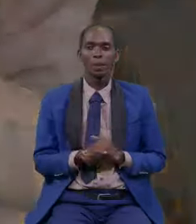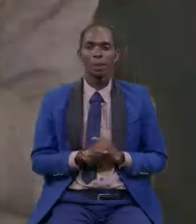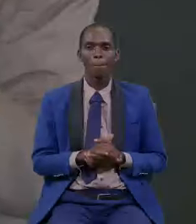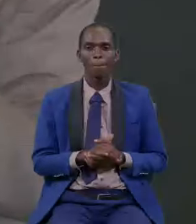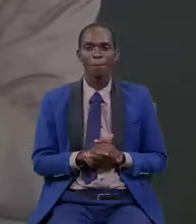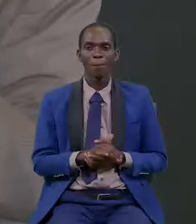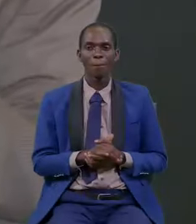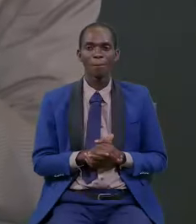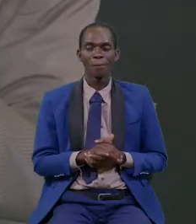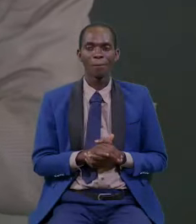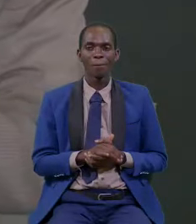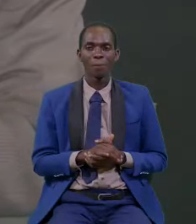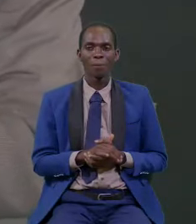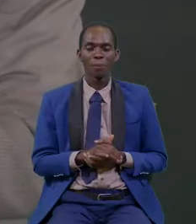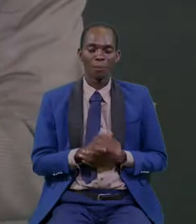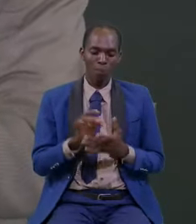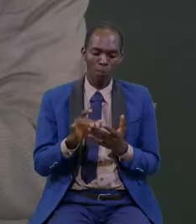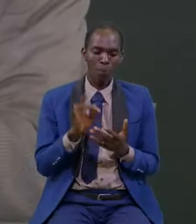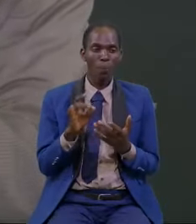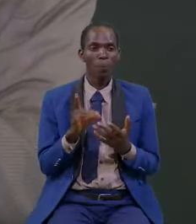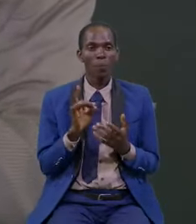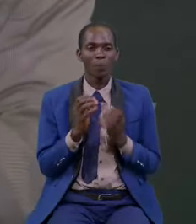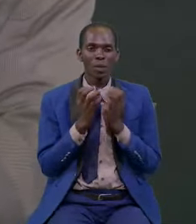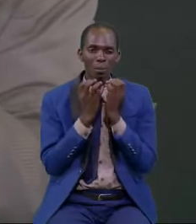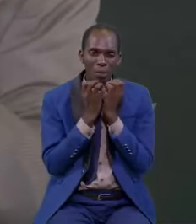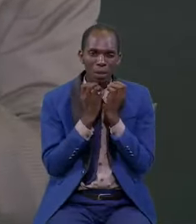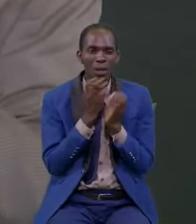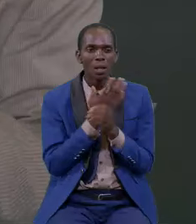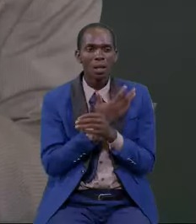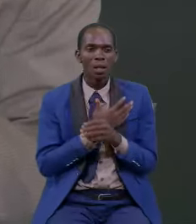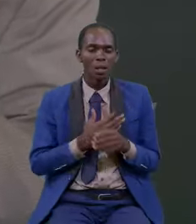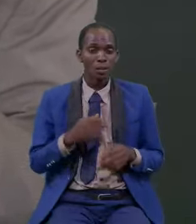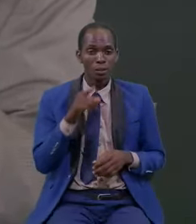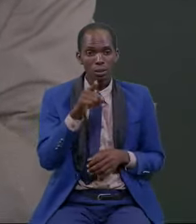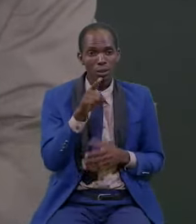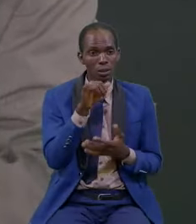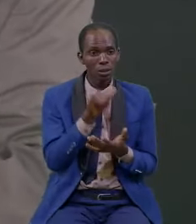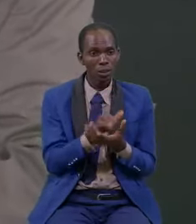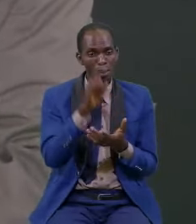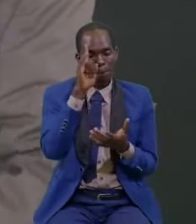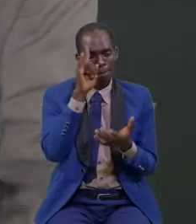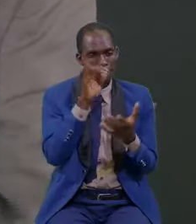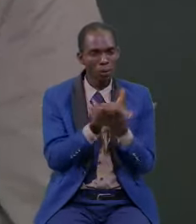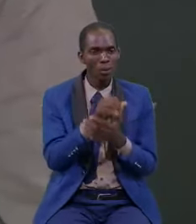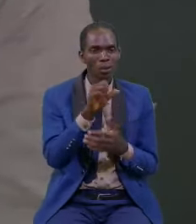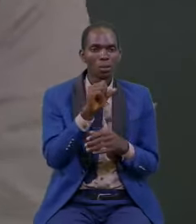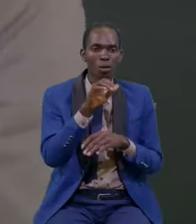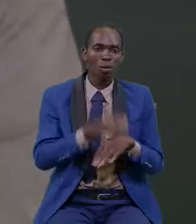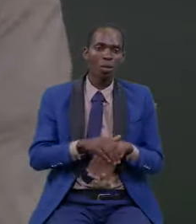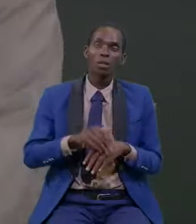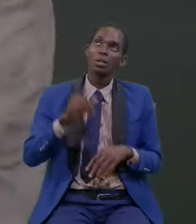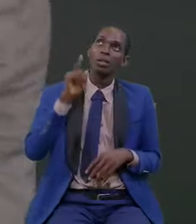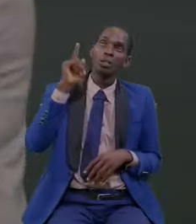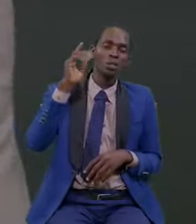Elect, precious, and he that believeth on him shall not